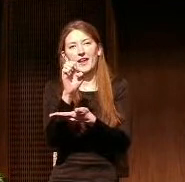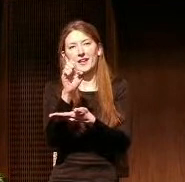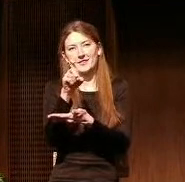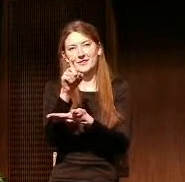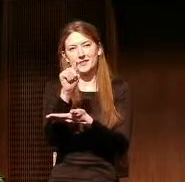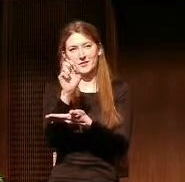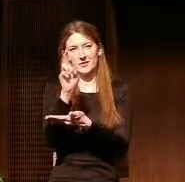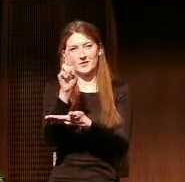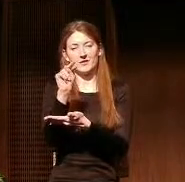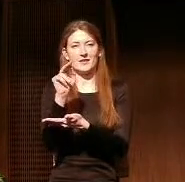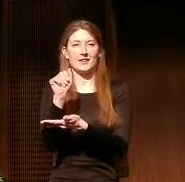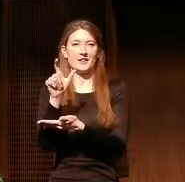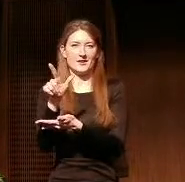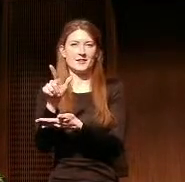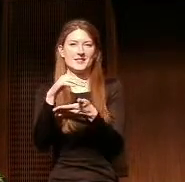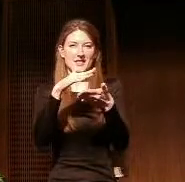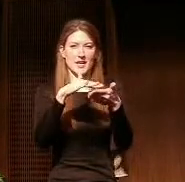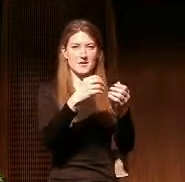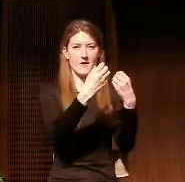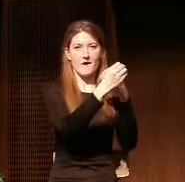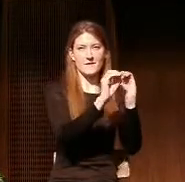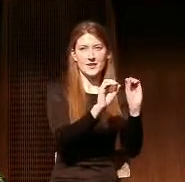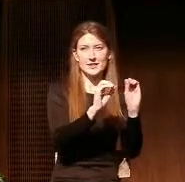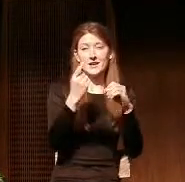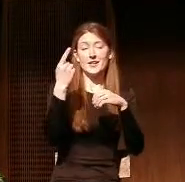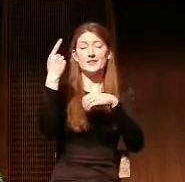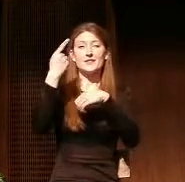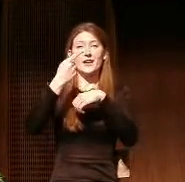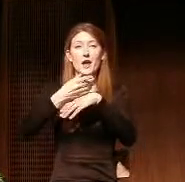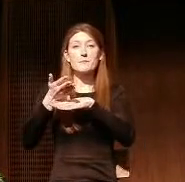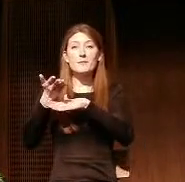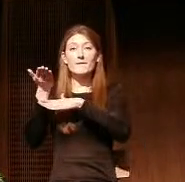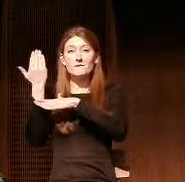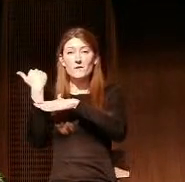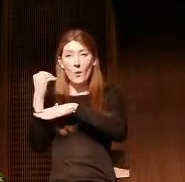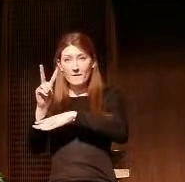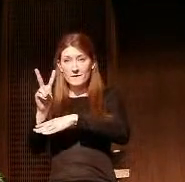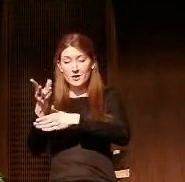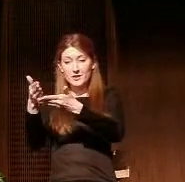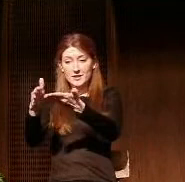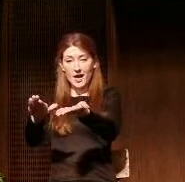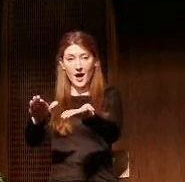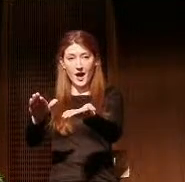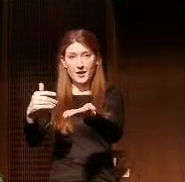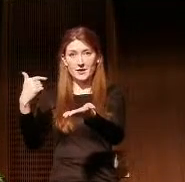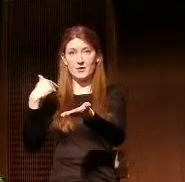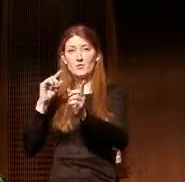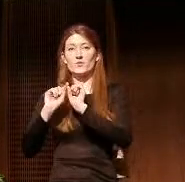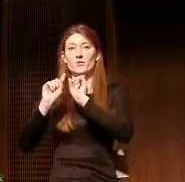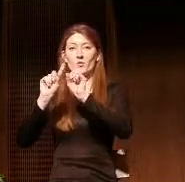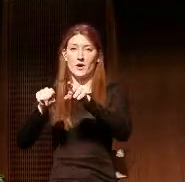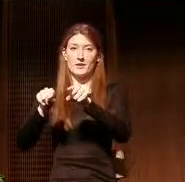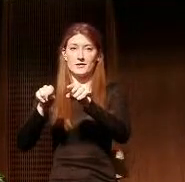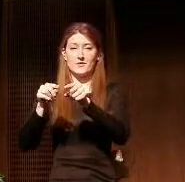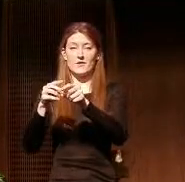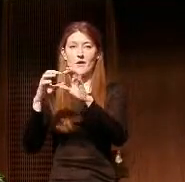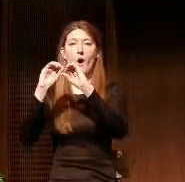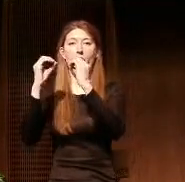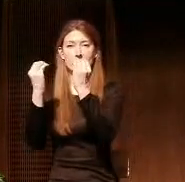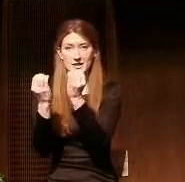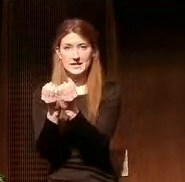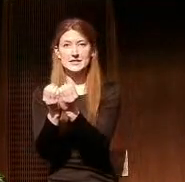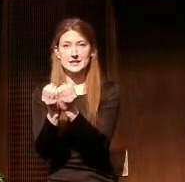office, said the day before Virgil died, he called me into his office to assist with a department report. He said,